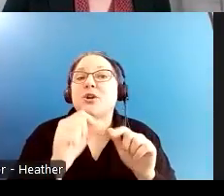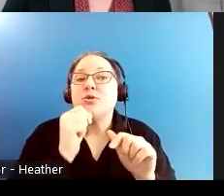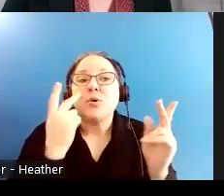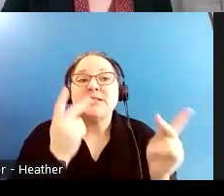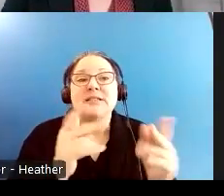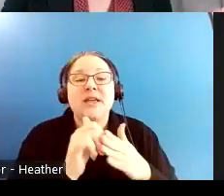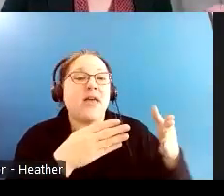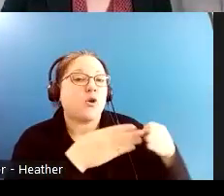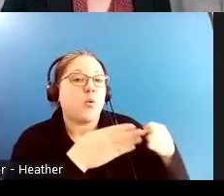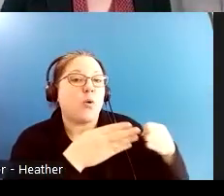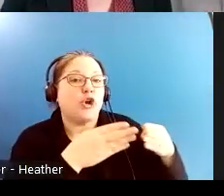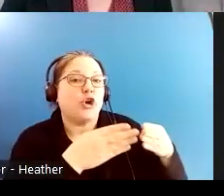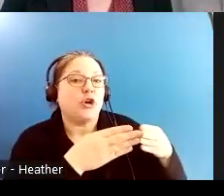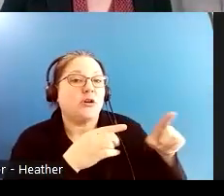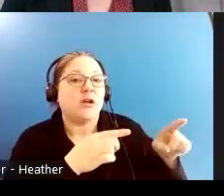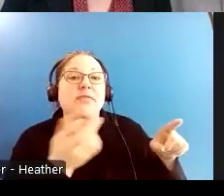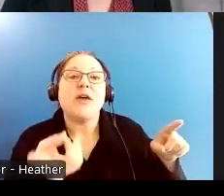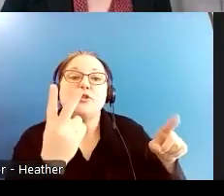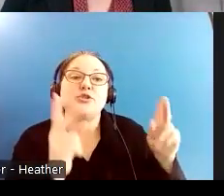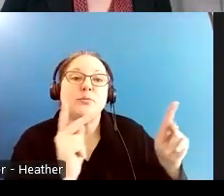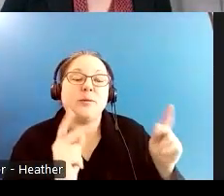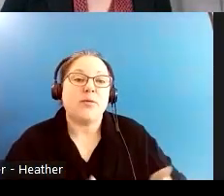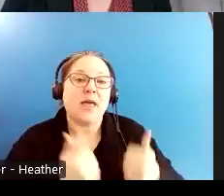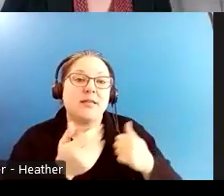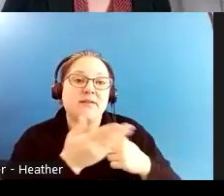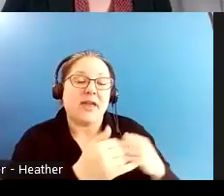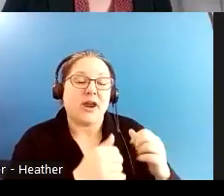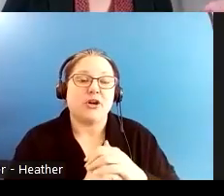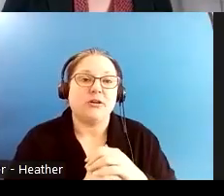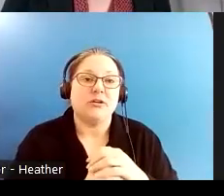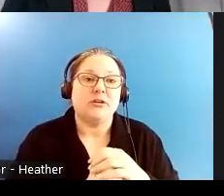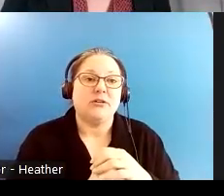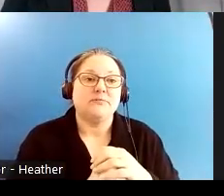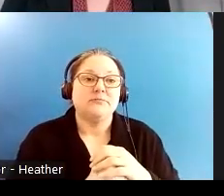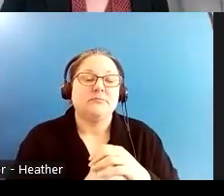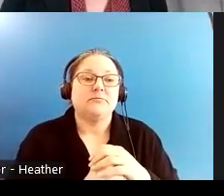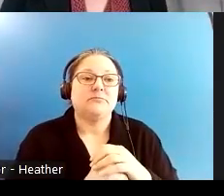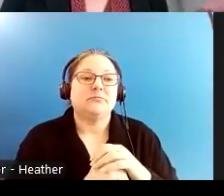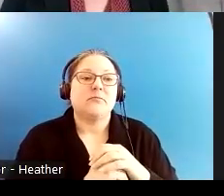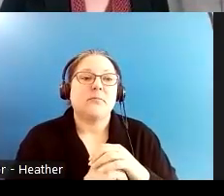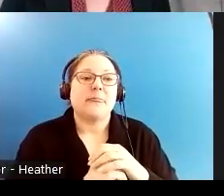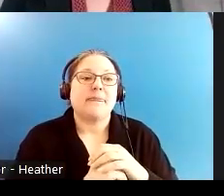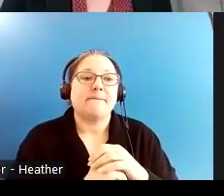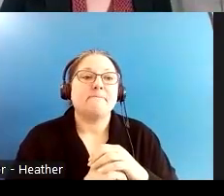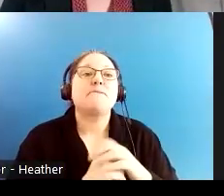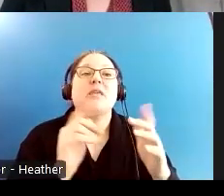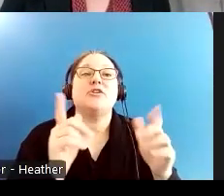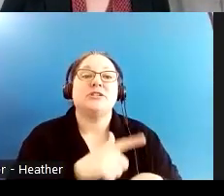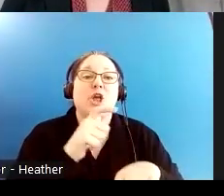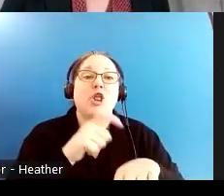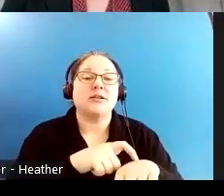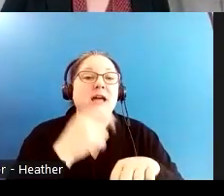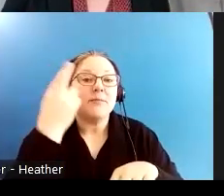corner, there are two people living there in this debris. And it took us a long time to realize this